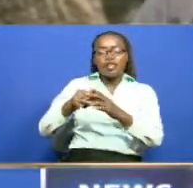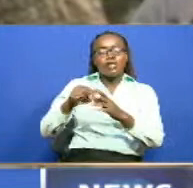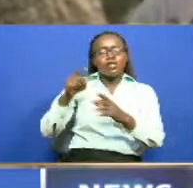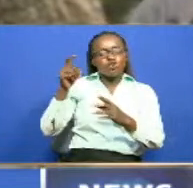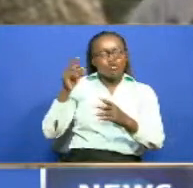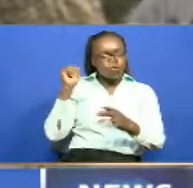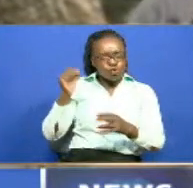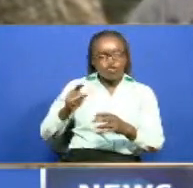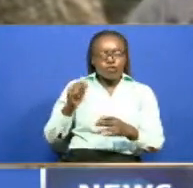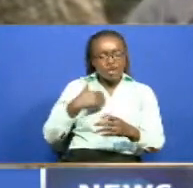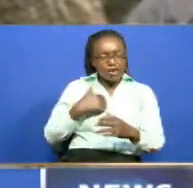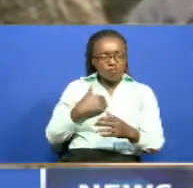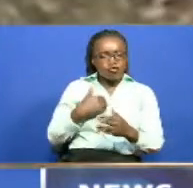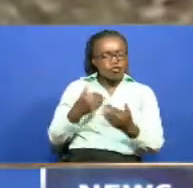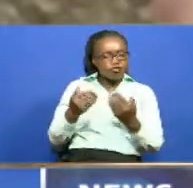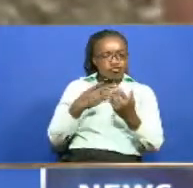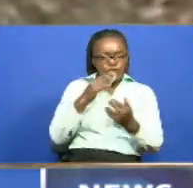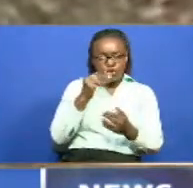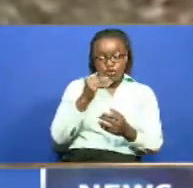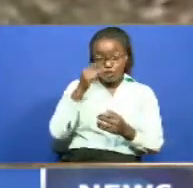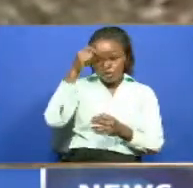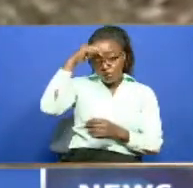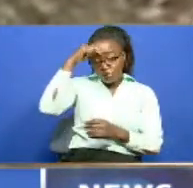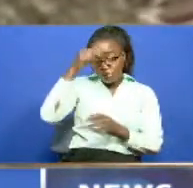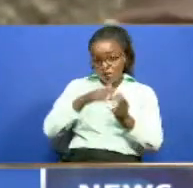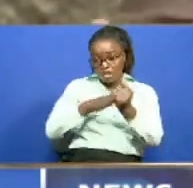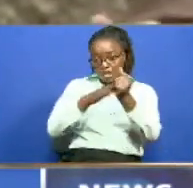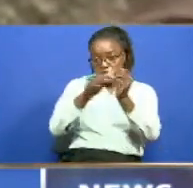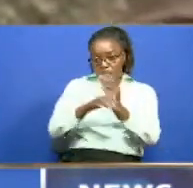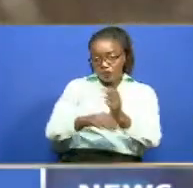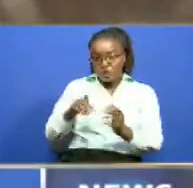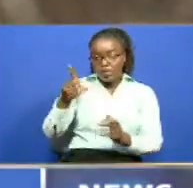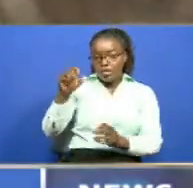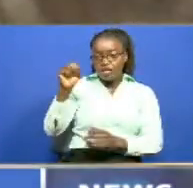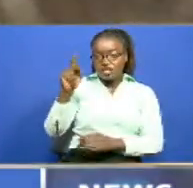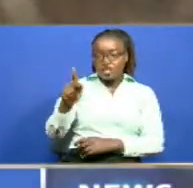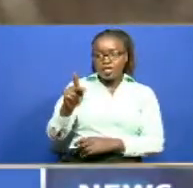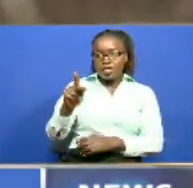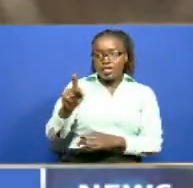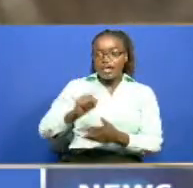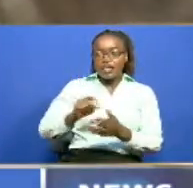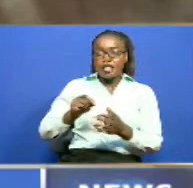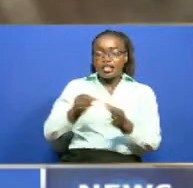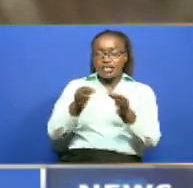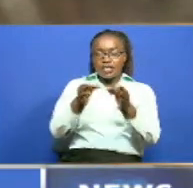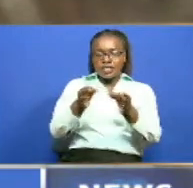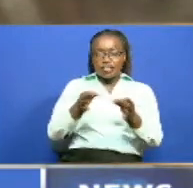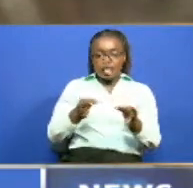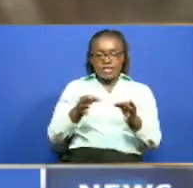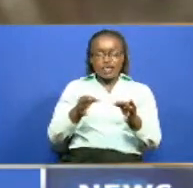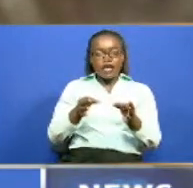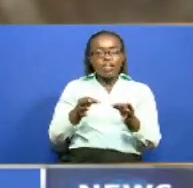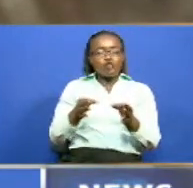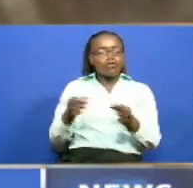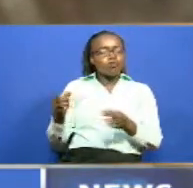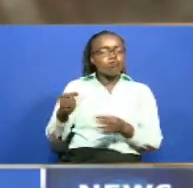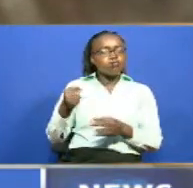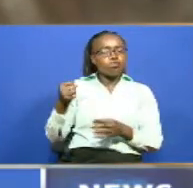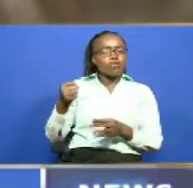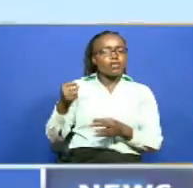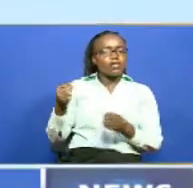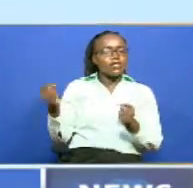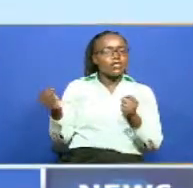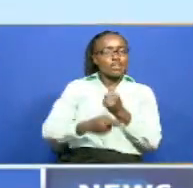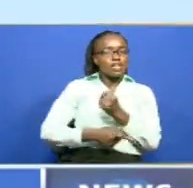matter with wisdom and leadership. LSK had written to the National Treasury to withhold MPs' salaries and asked the Ministry